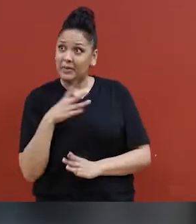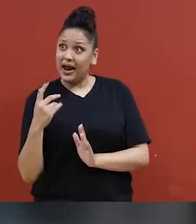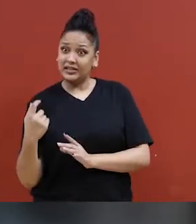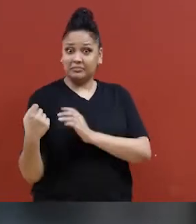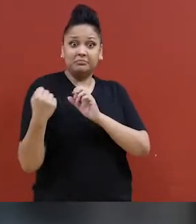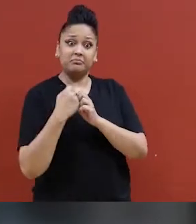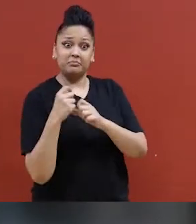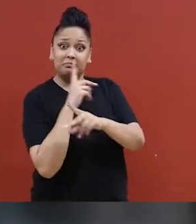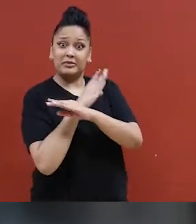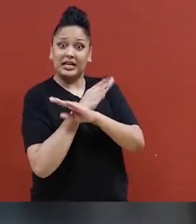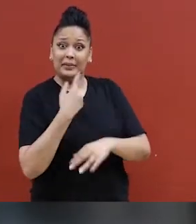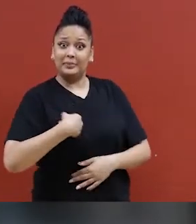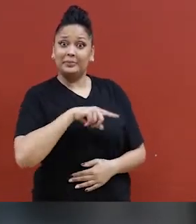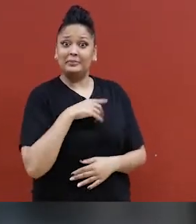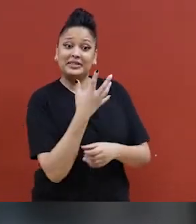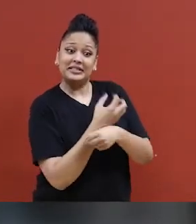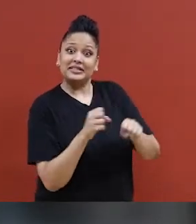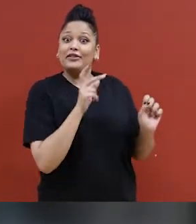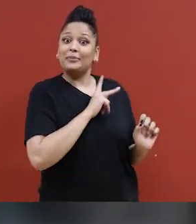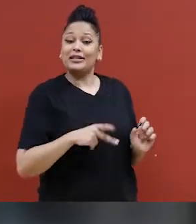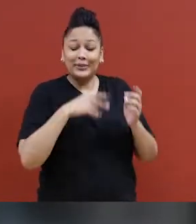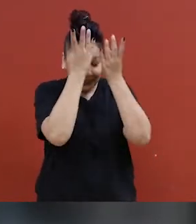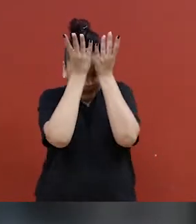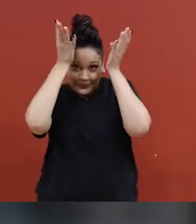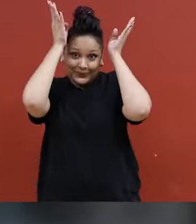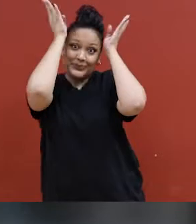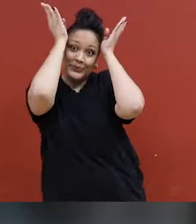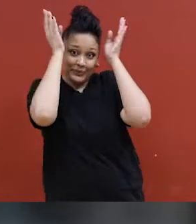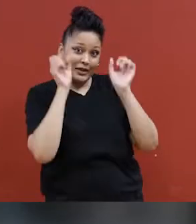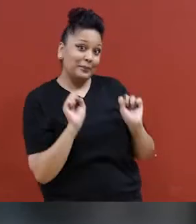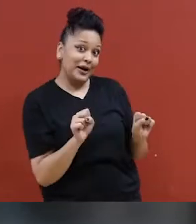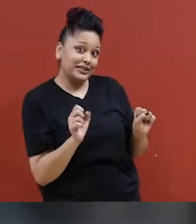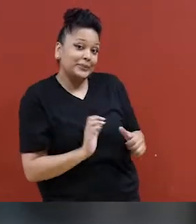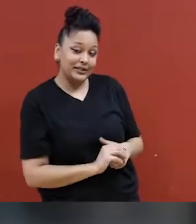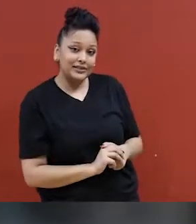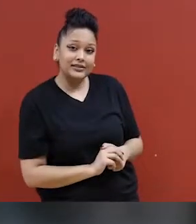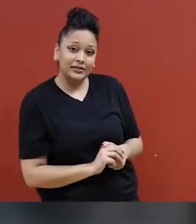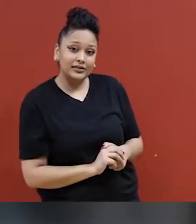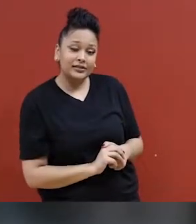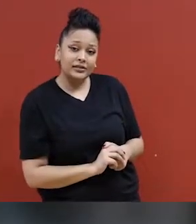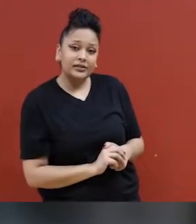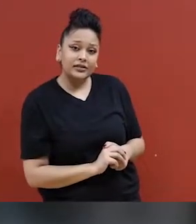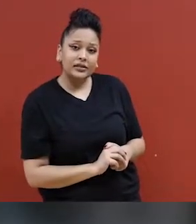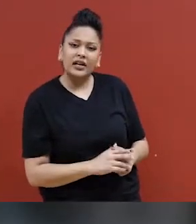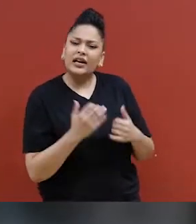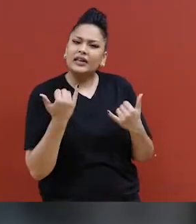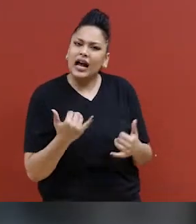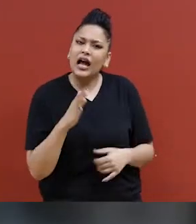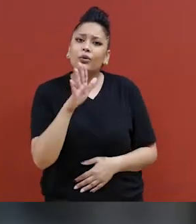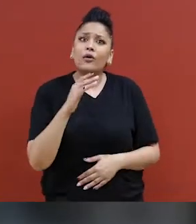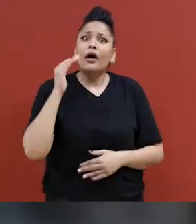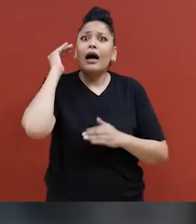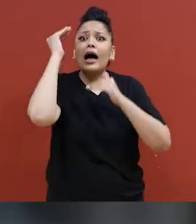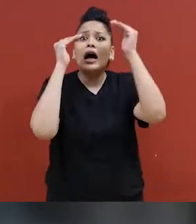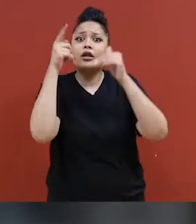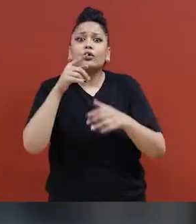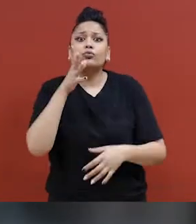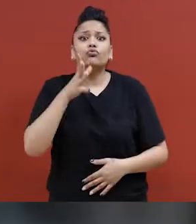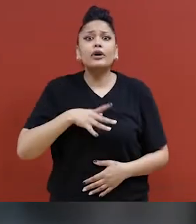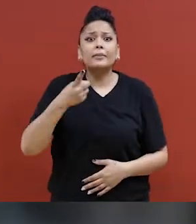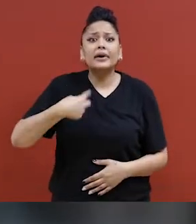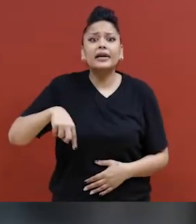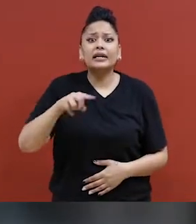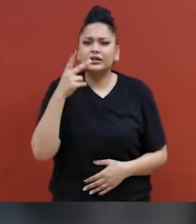care of us, preferably a prince, if at all possible. And then when you think about us as adult women and what